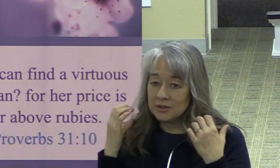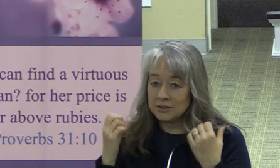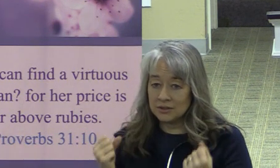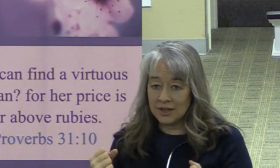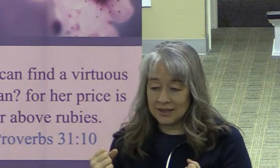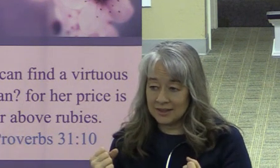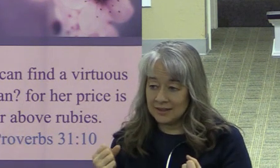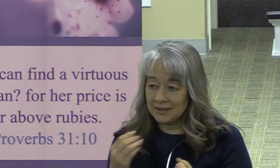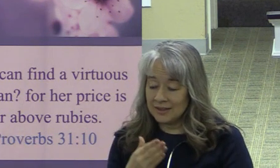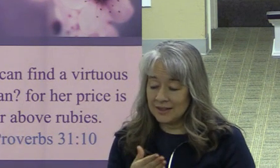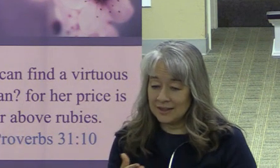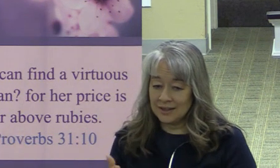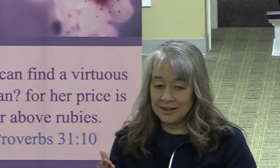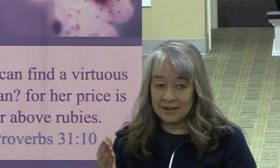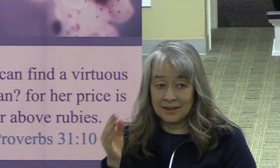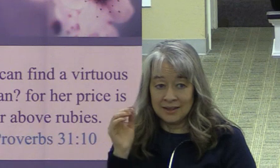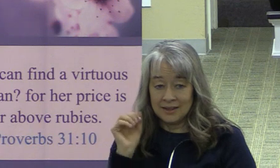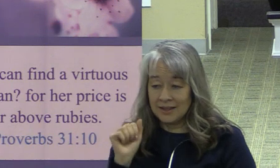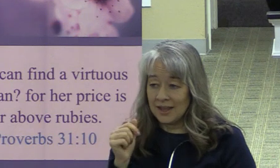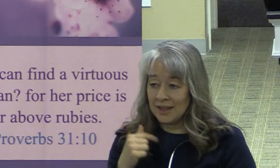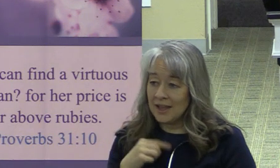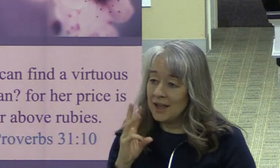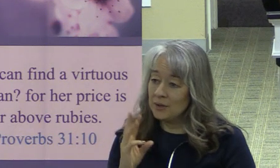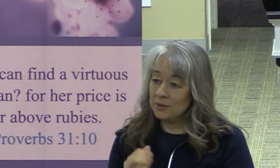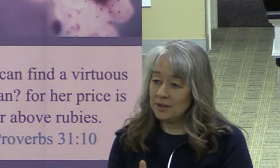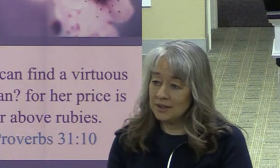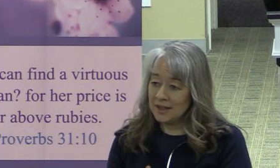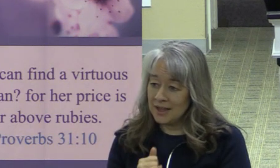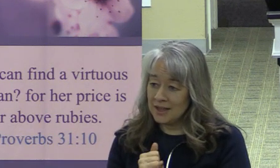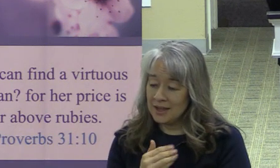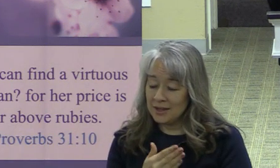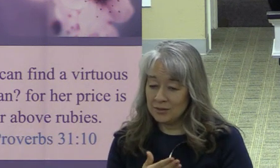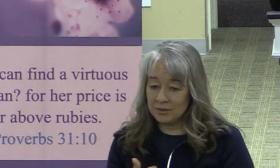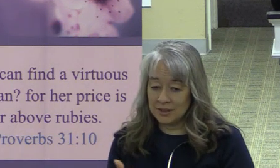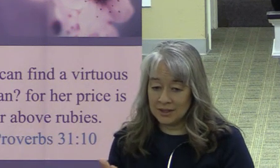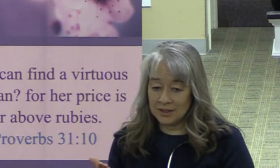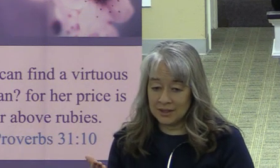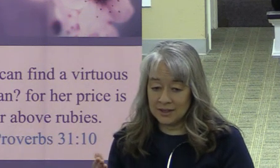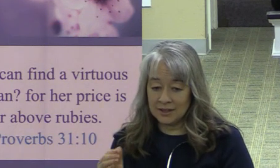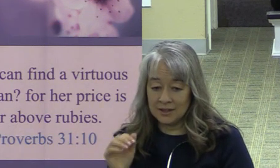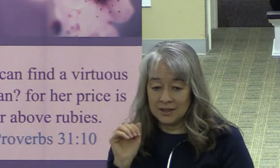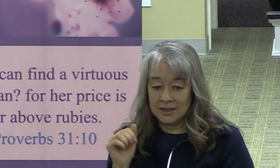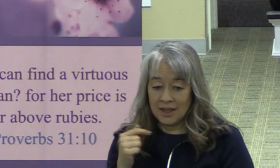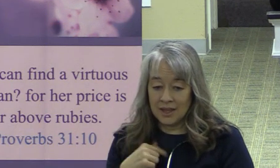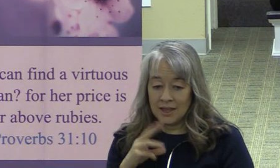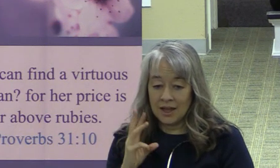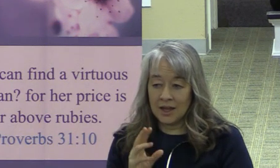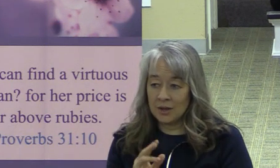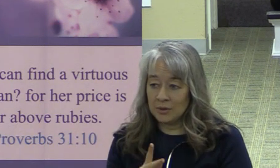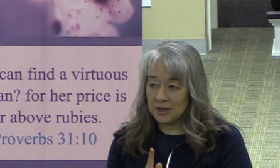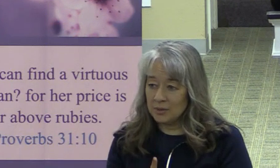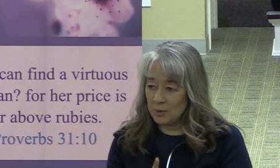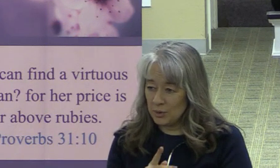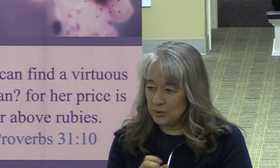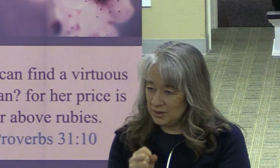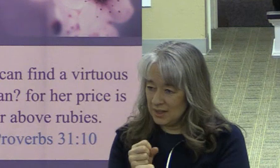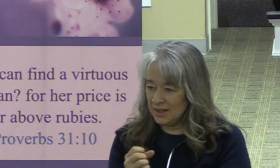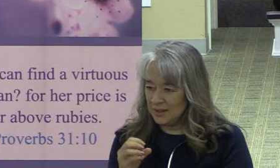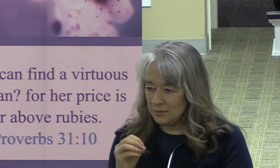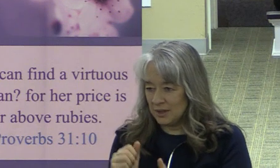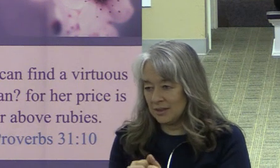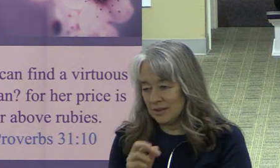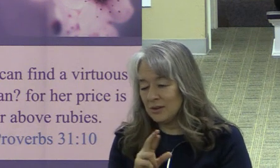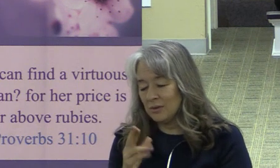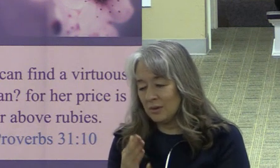I will strengthen thee, yea, I will help thee. Yea, I will uphold